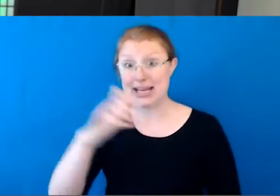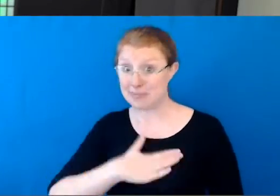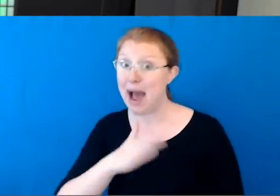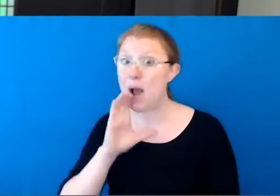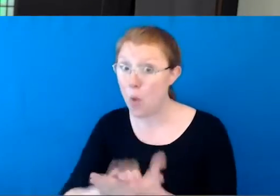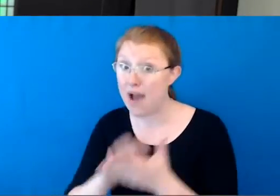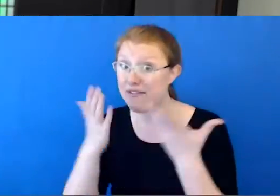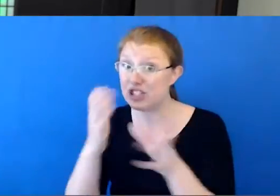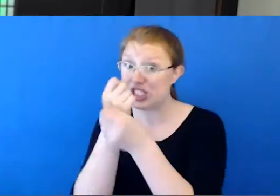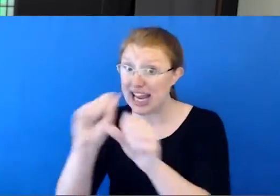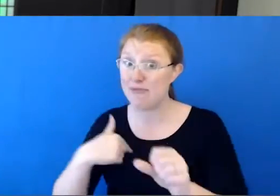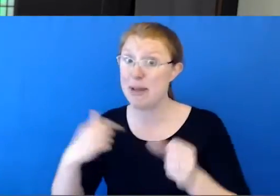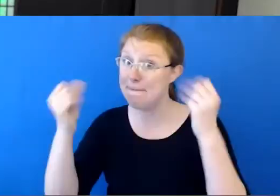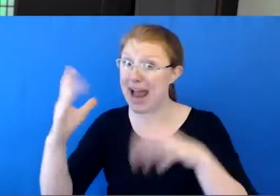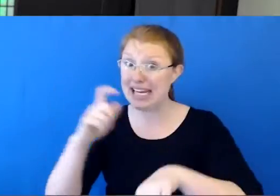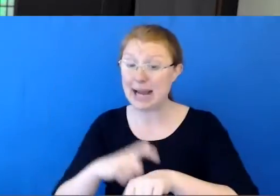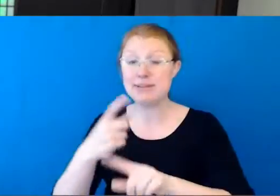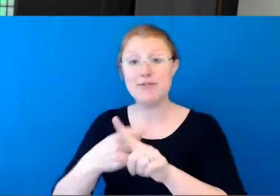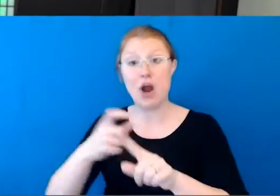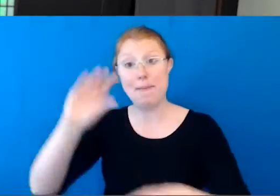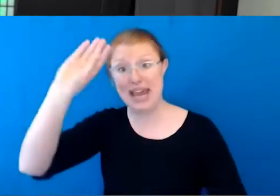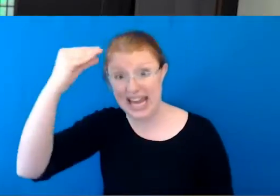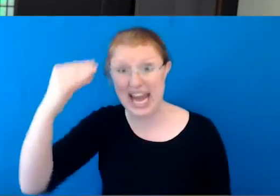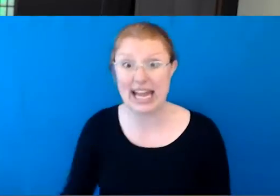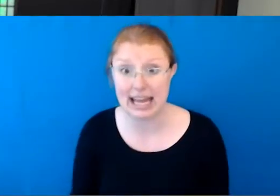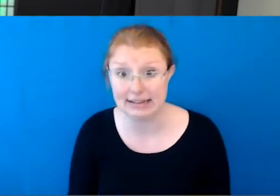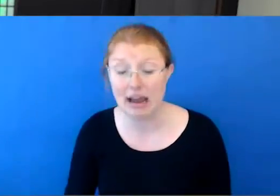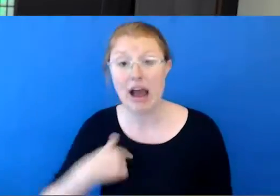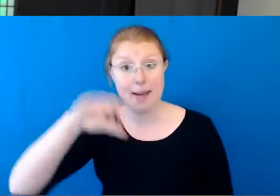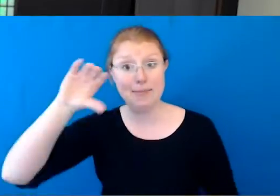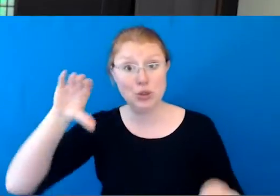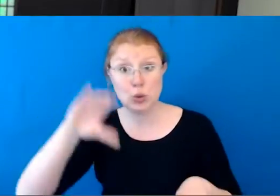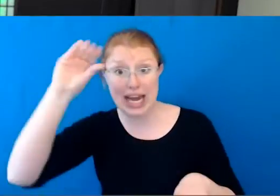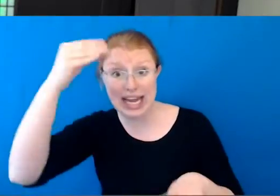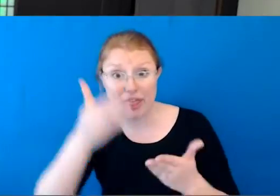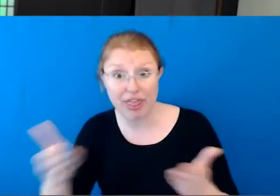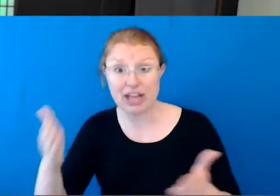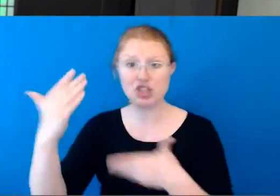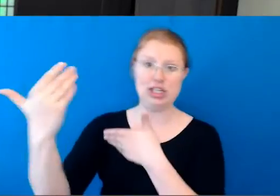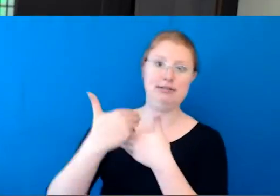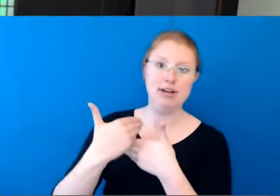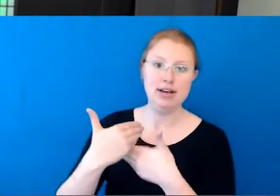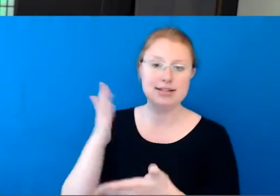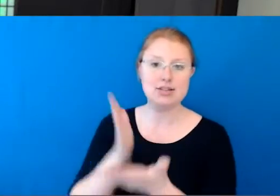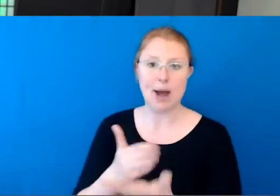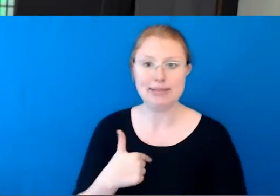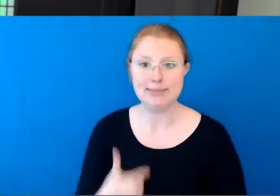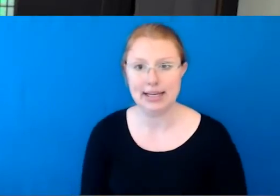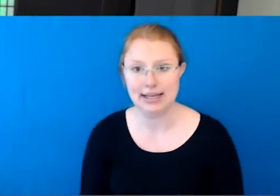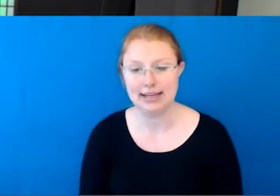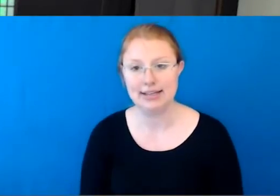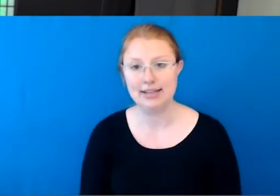or doing something stupid or just generally from